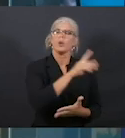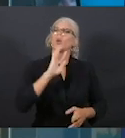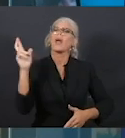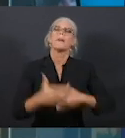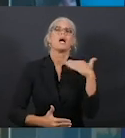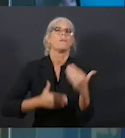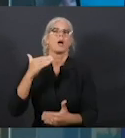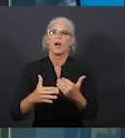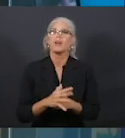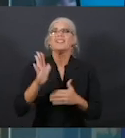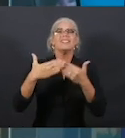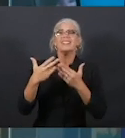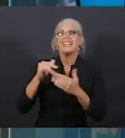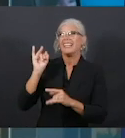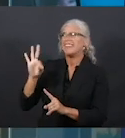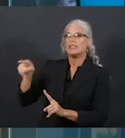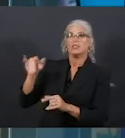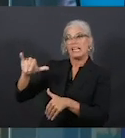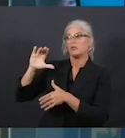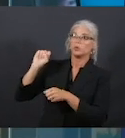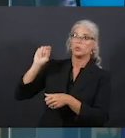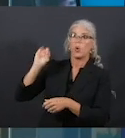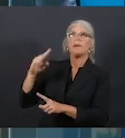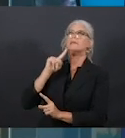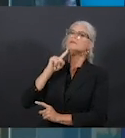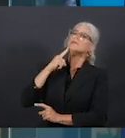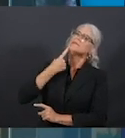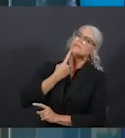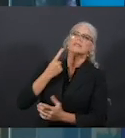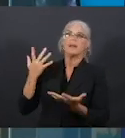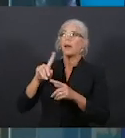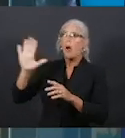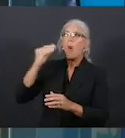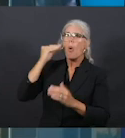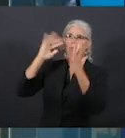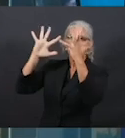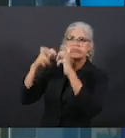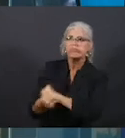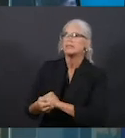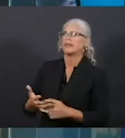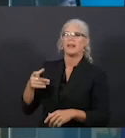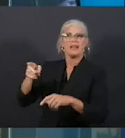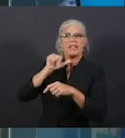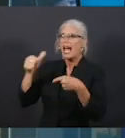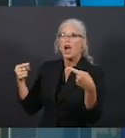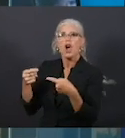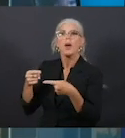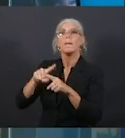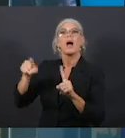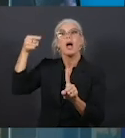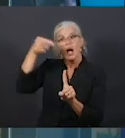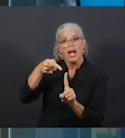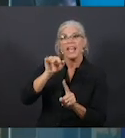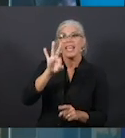severe storms, fortunately, the vast majority of people don't have their home destroyed, aren't hurt. But if you have all these